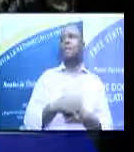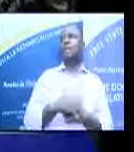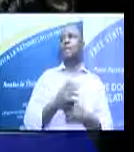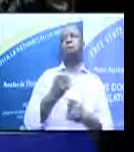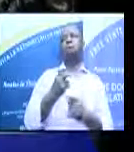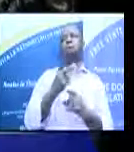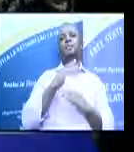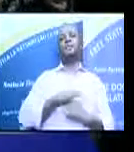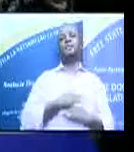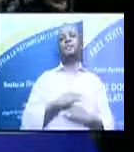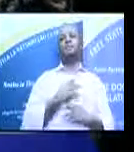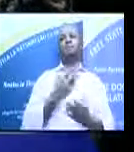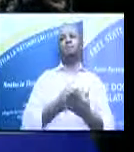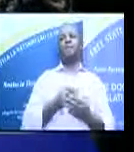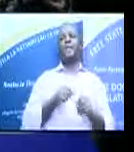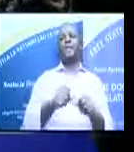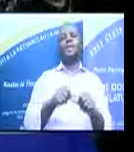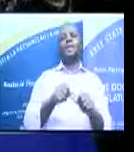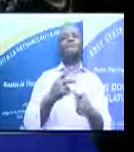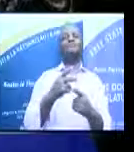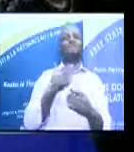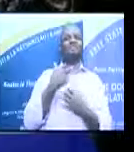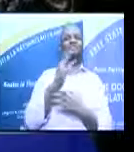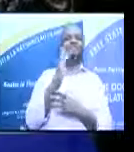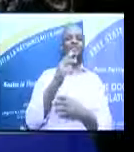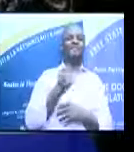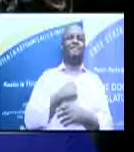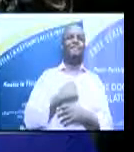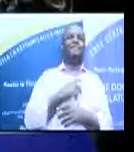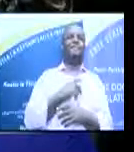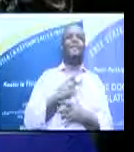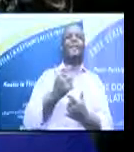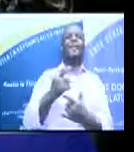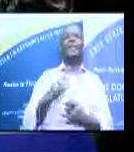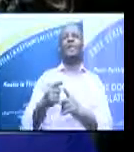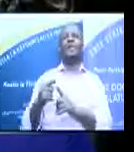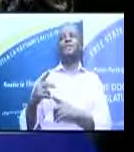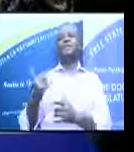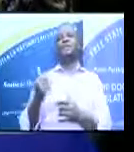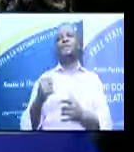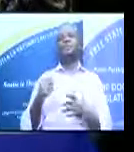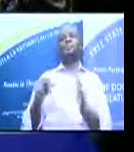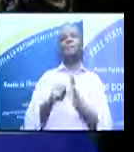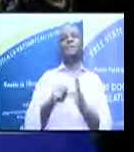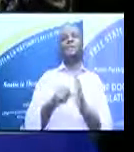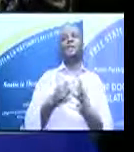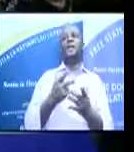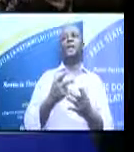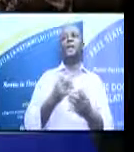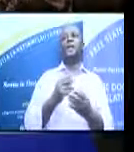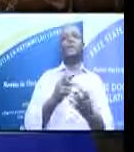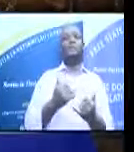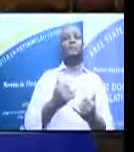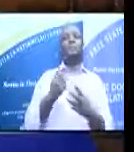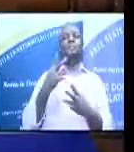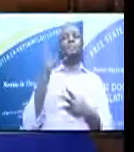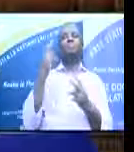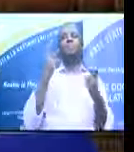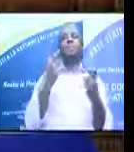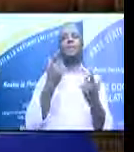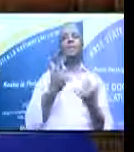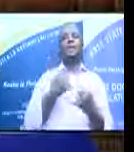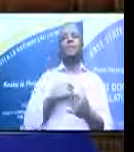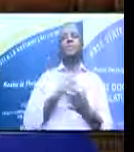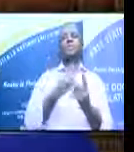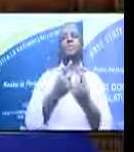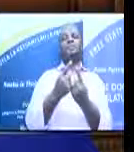me a pleasure then to continue with my speech, because others, they don't really matter to the communities, because people are here to hear what is it